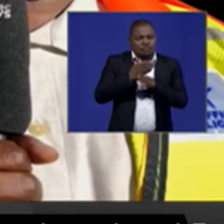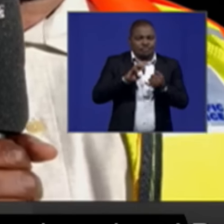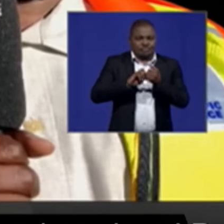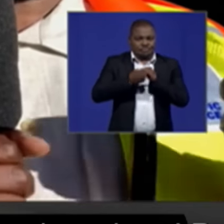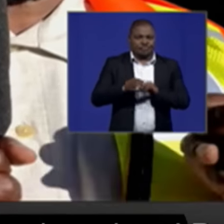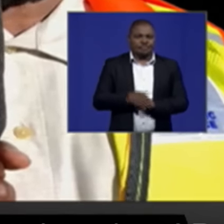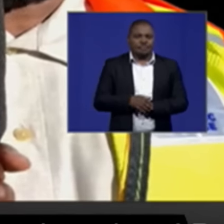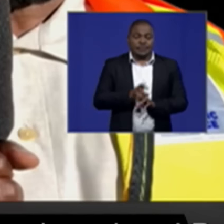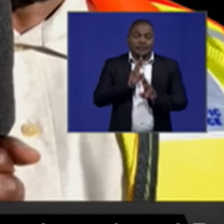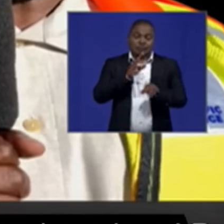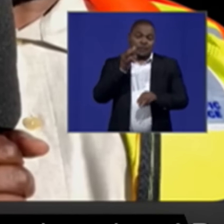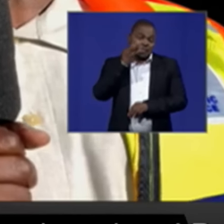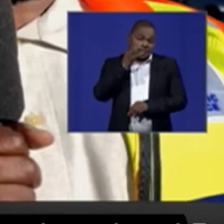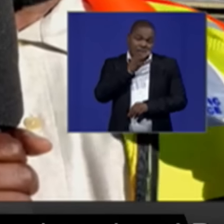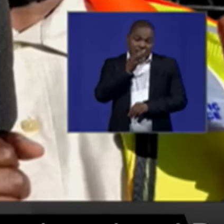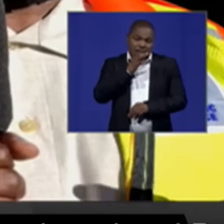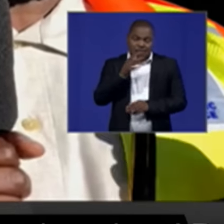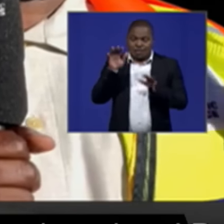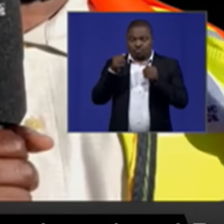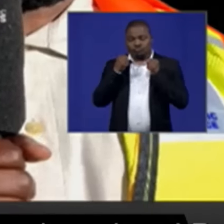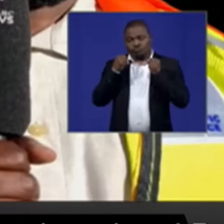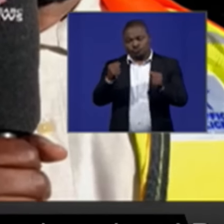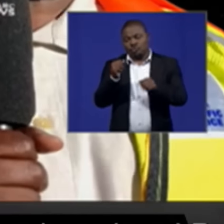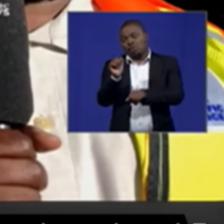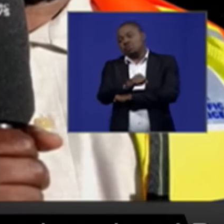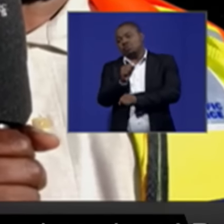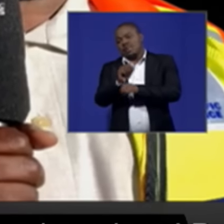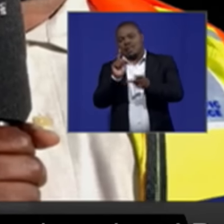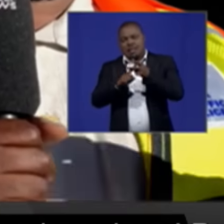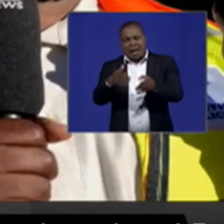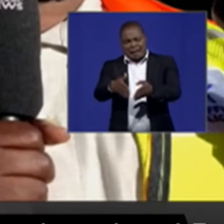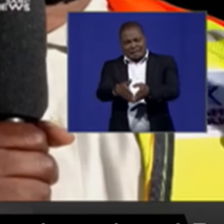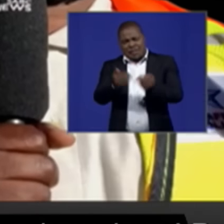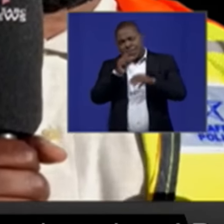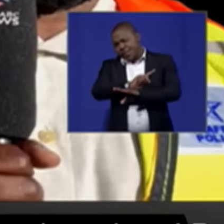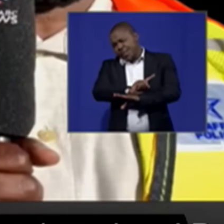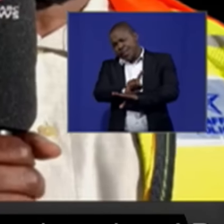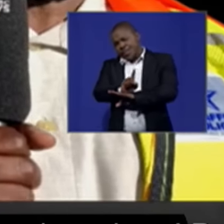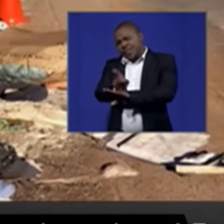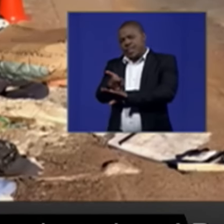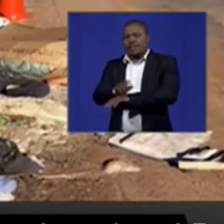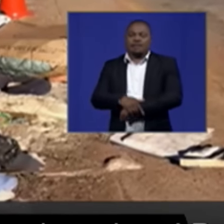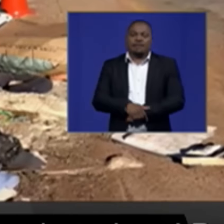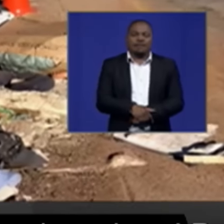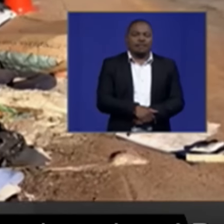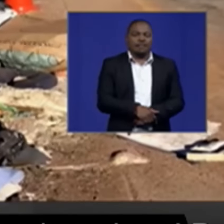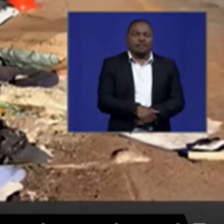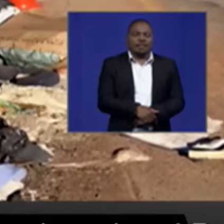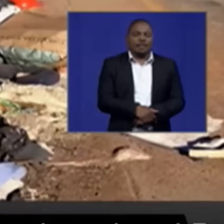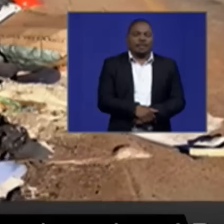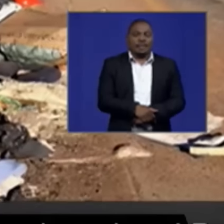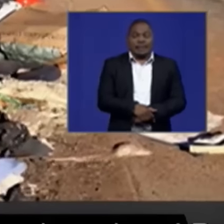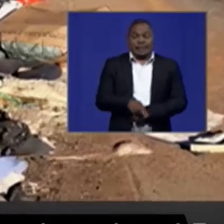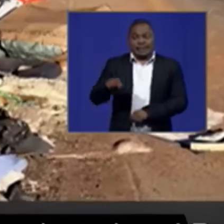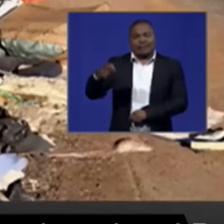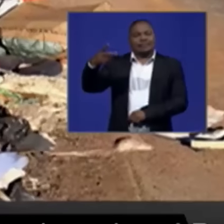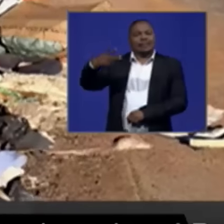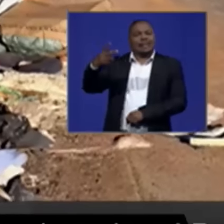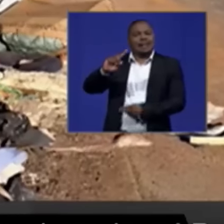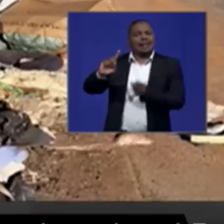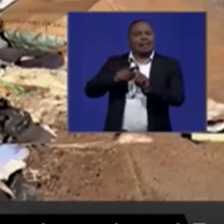fa mathata a bakwa ke go kgweetsa botlhaswa le lebelo le le kwa godimo. Go sa le bjalo ye ke kotsi ya